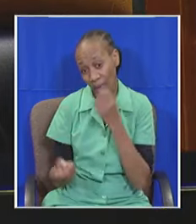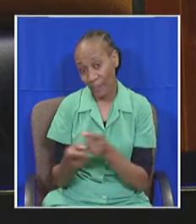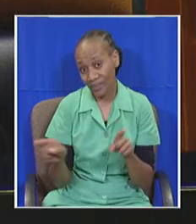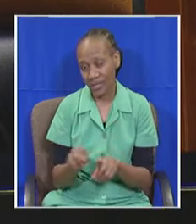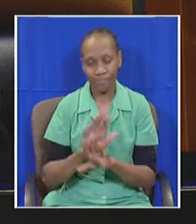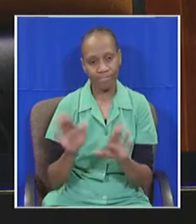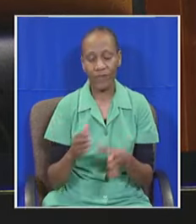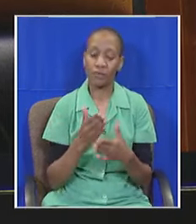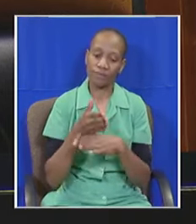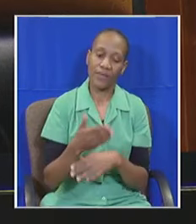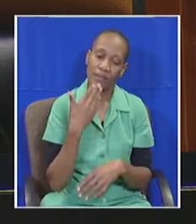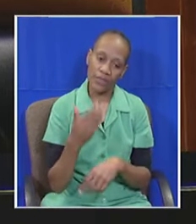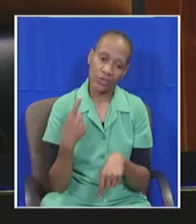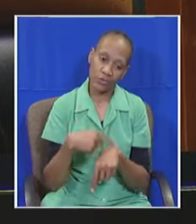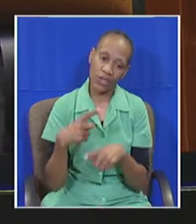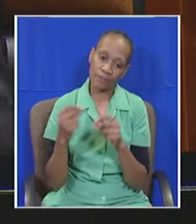form.